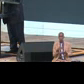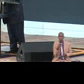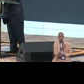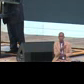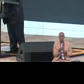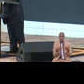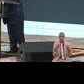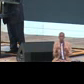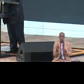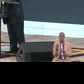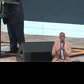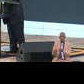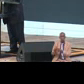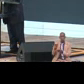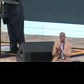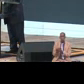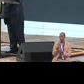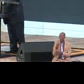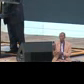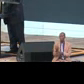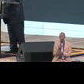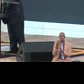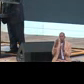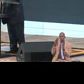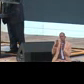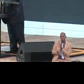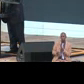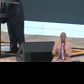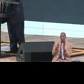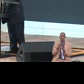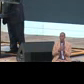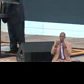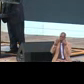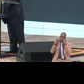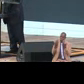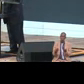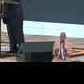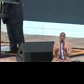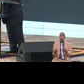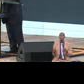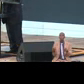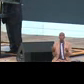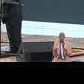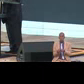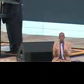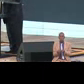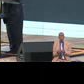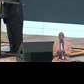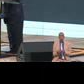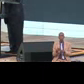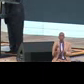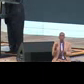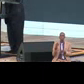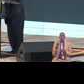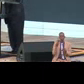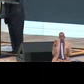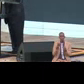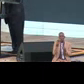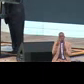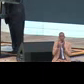they always disgraced openly. Even unbelievers have been warning fellow unbelievers concerning you.